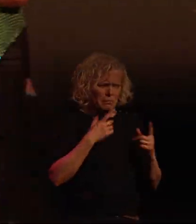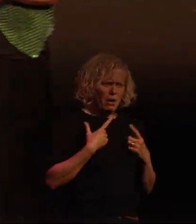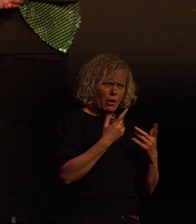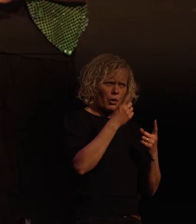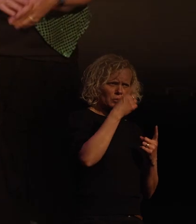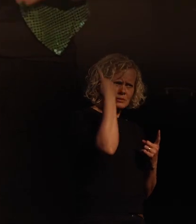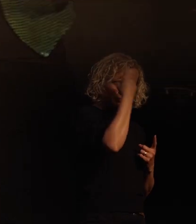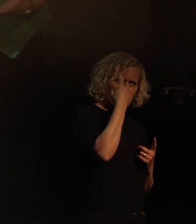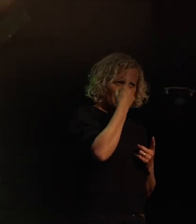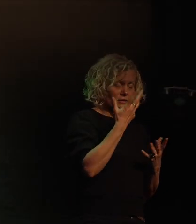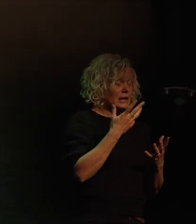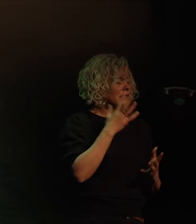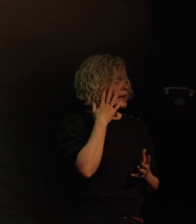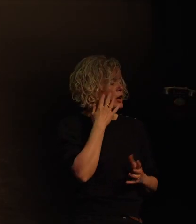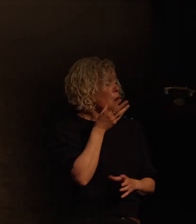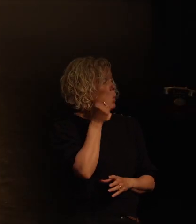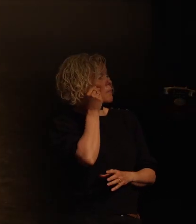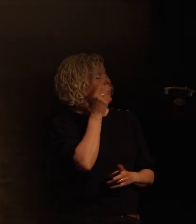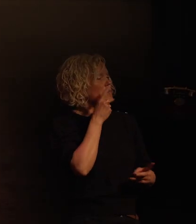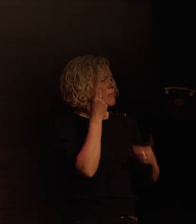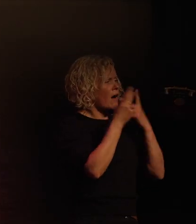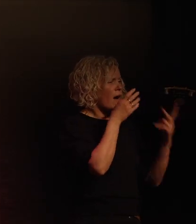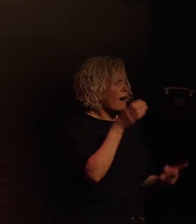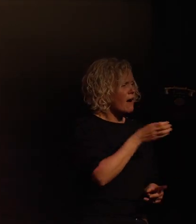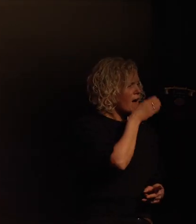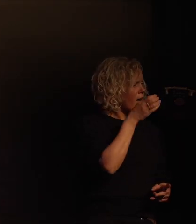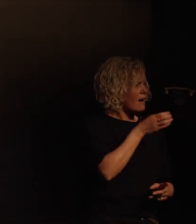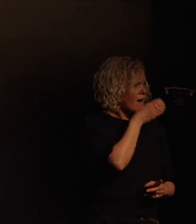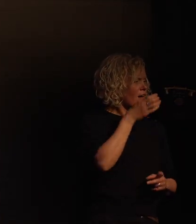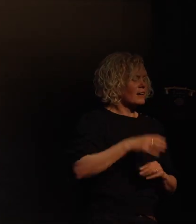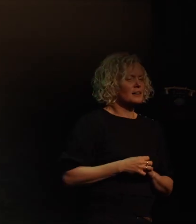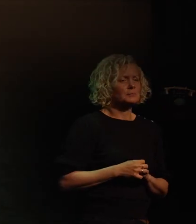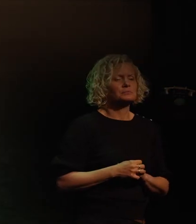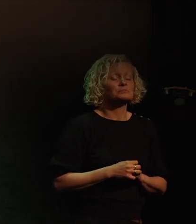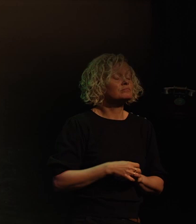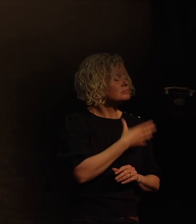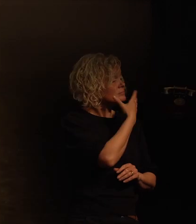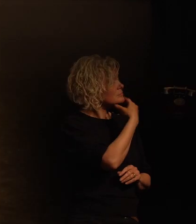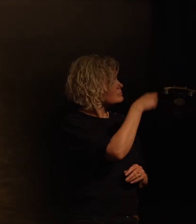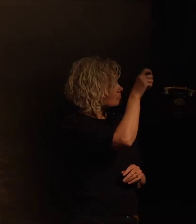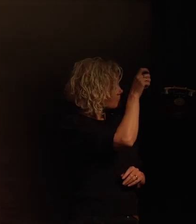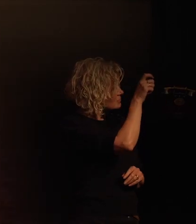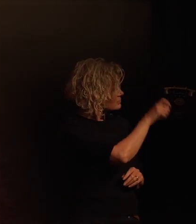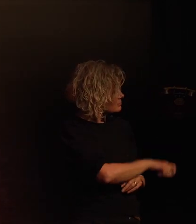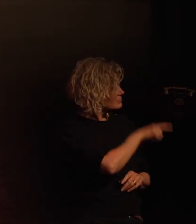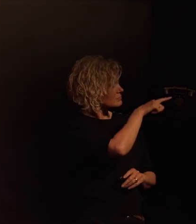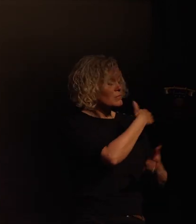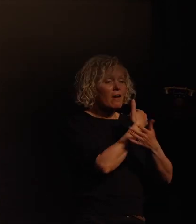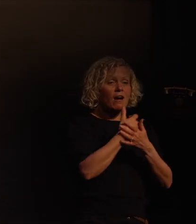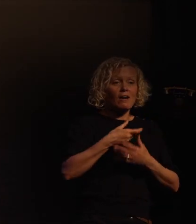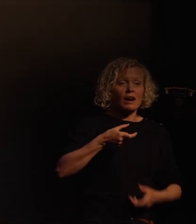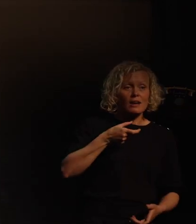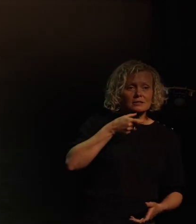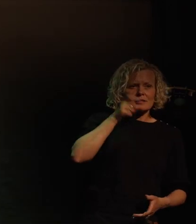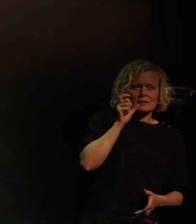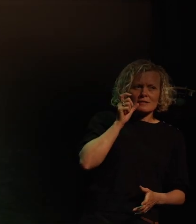suppose when they say, oh, papa. it's not just what often happened